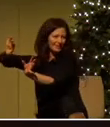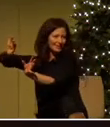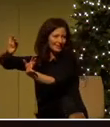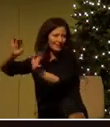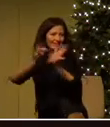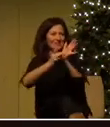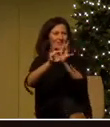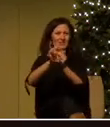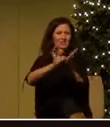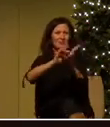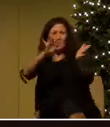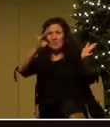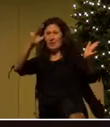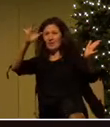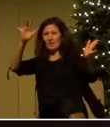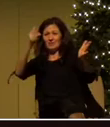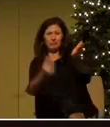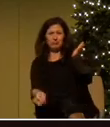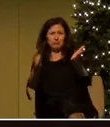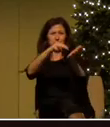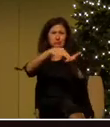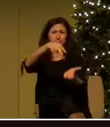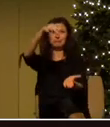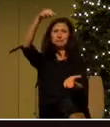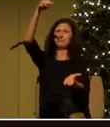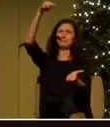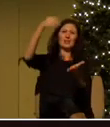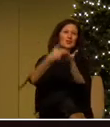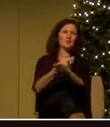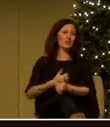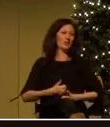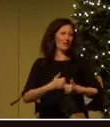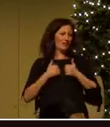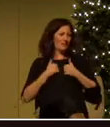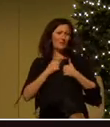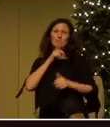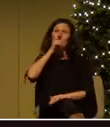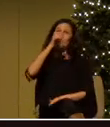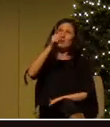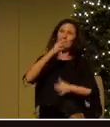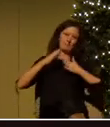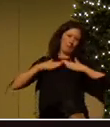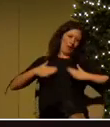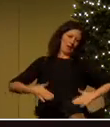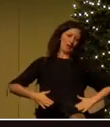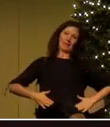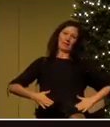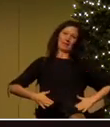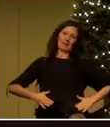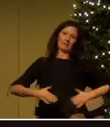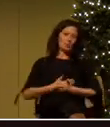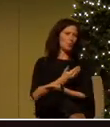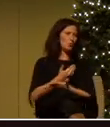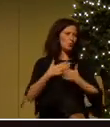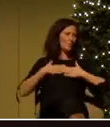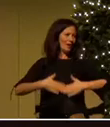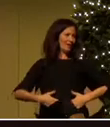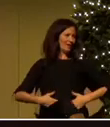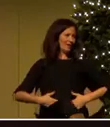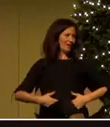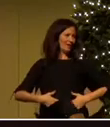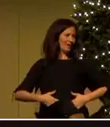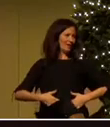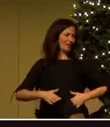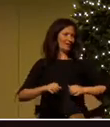gloriously raised back to life in a new body, his body, a real body, a body that could eat, but also go